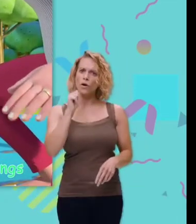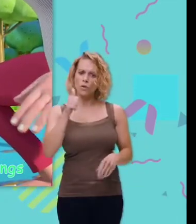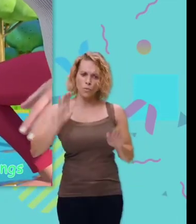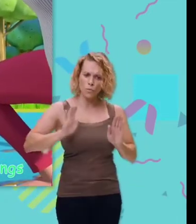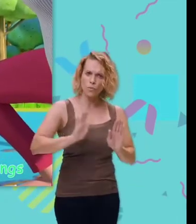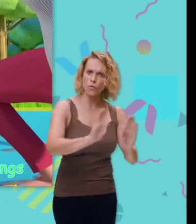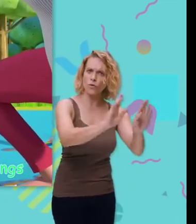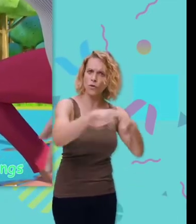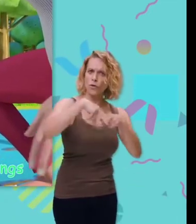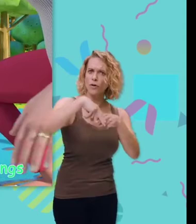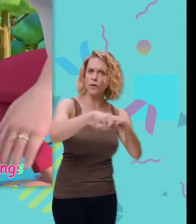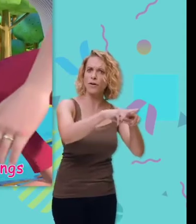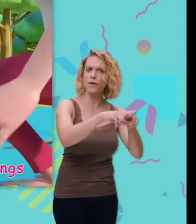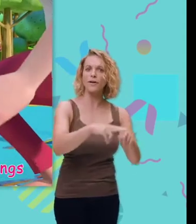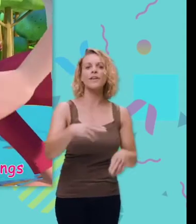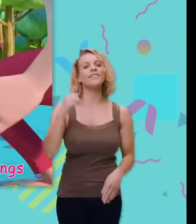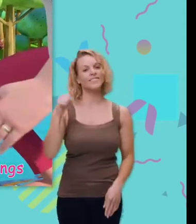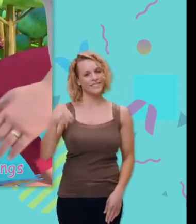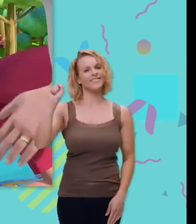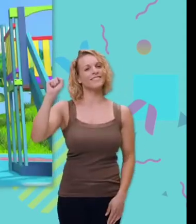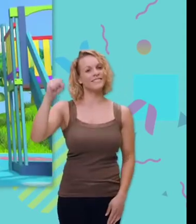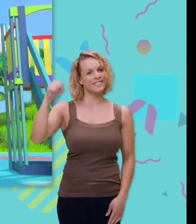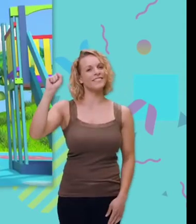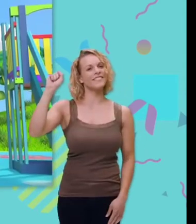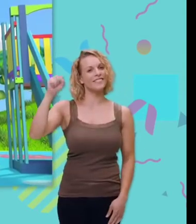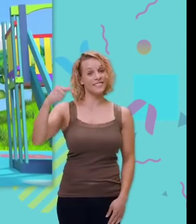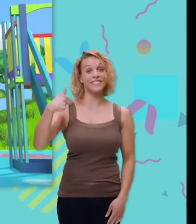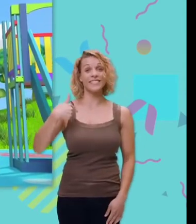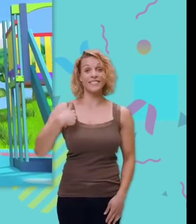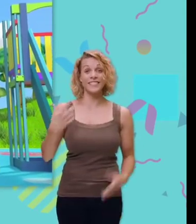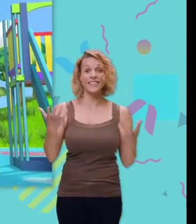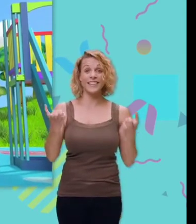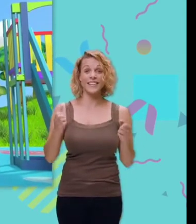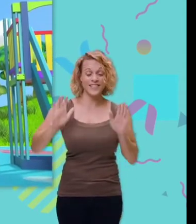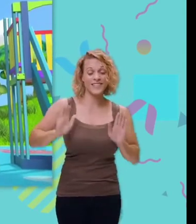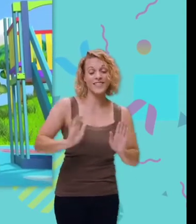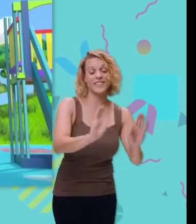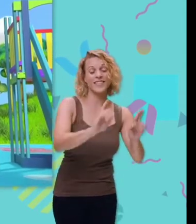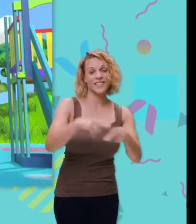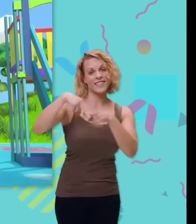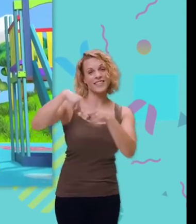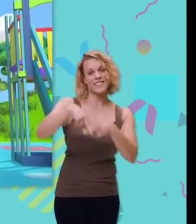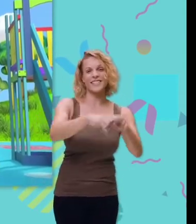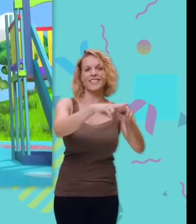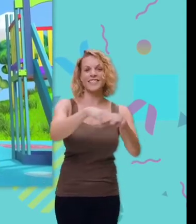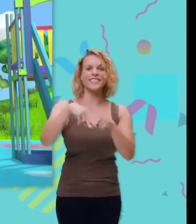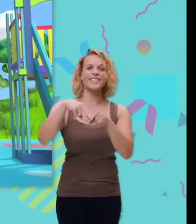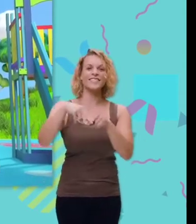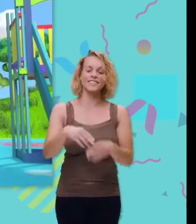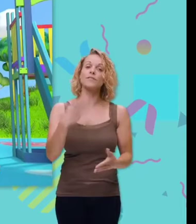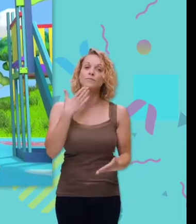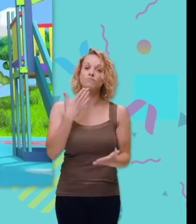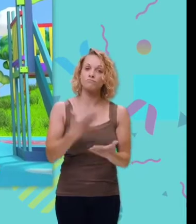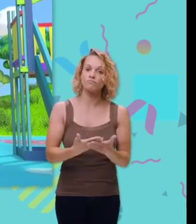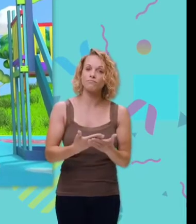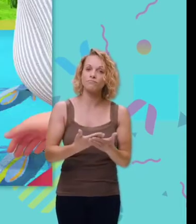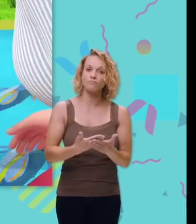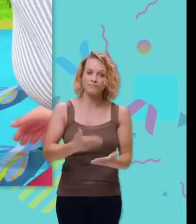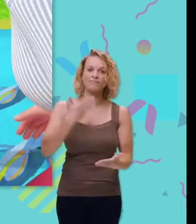Swings, why don't you push the swings? Yes, I want to push the